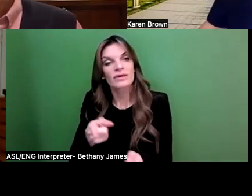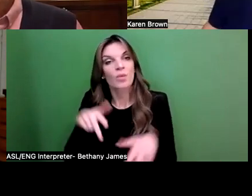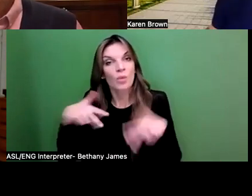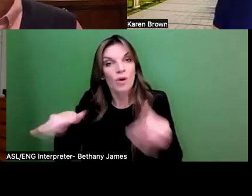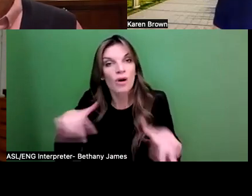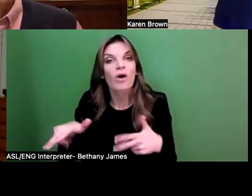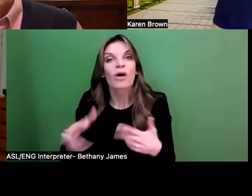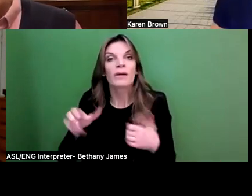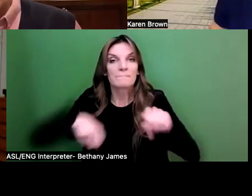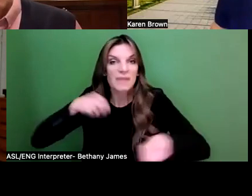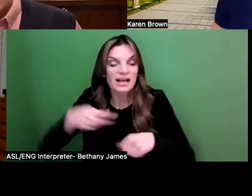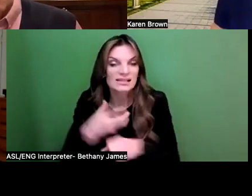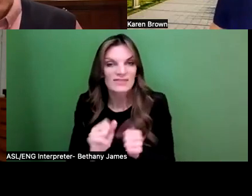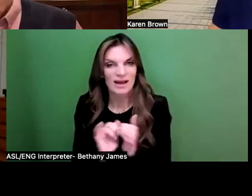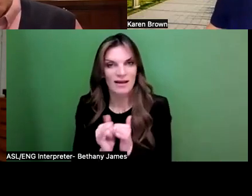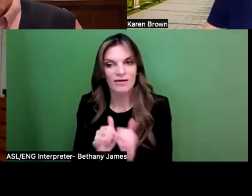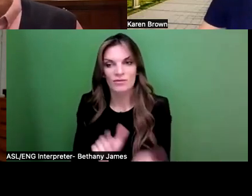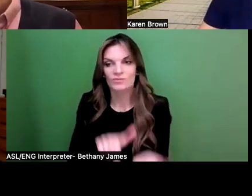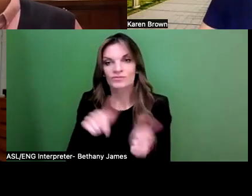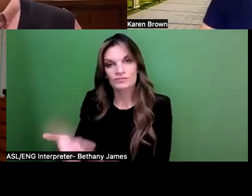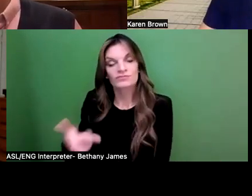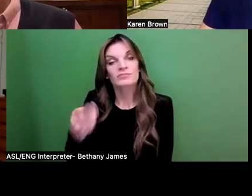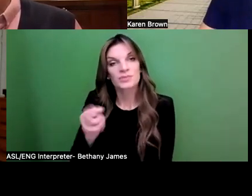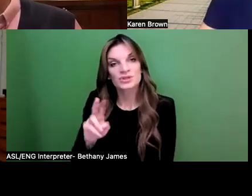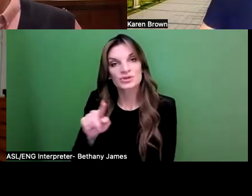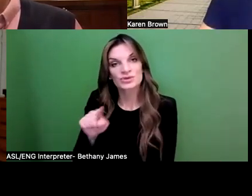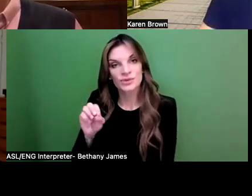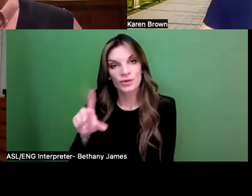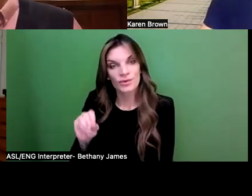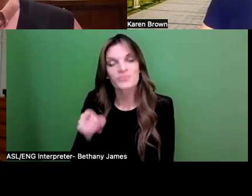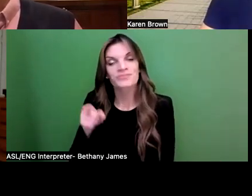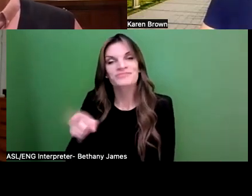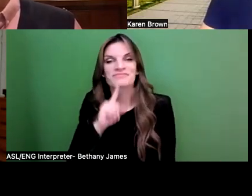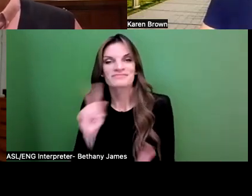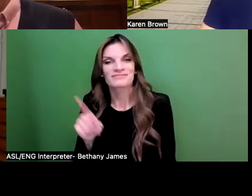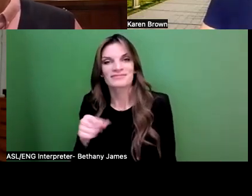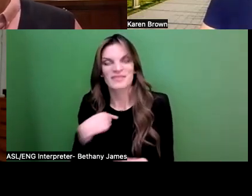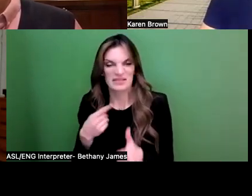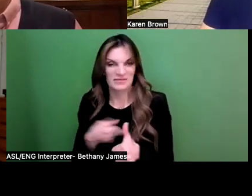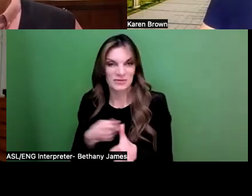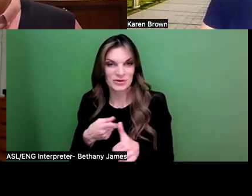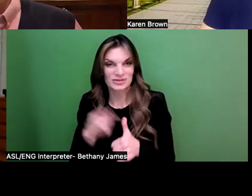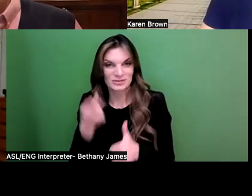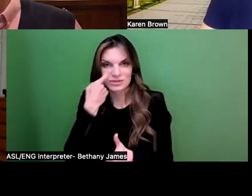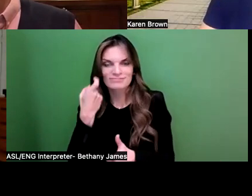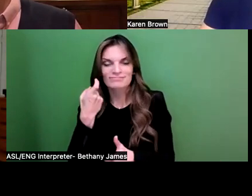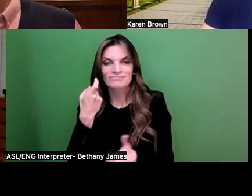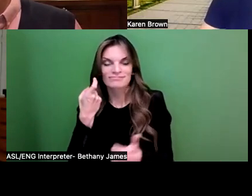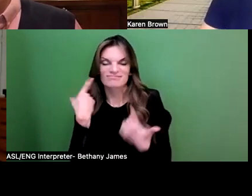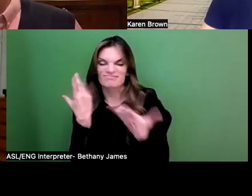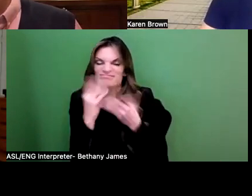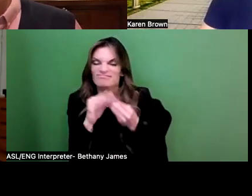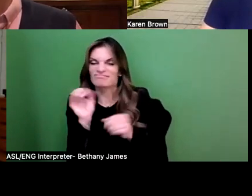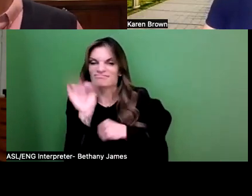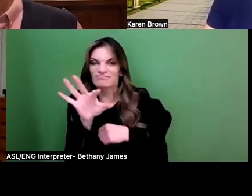Broadway? Mr. Zollo? The answer is, well, first of all, I think we passed the law some years ago that you can only ride